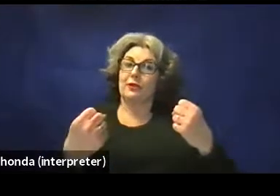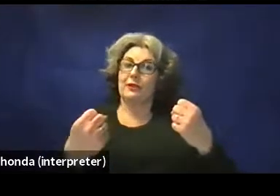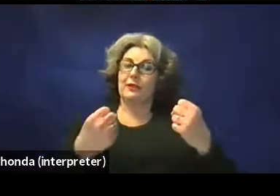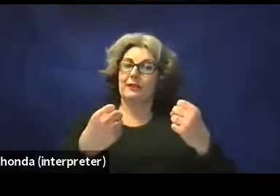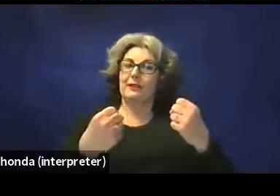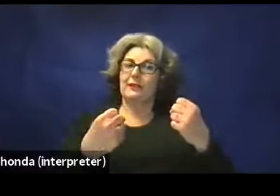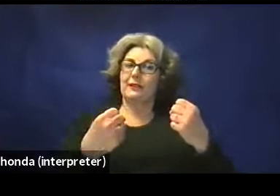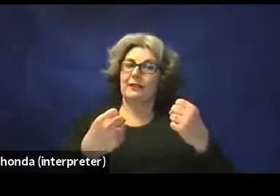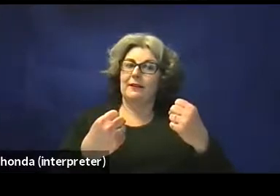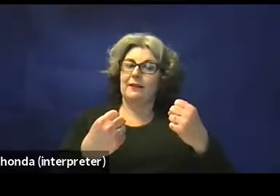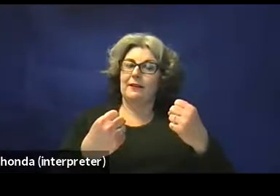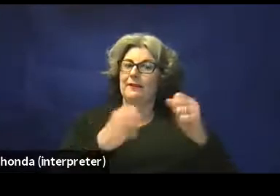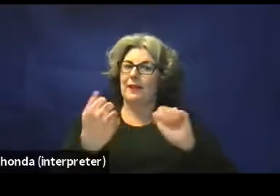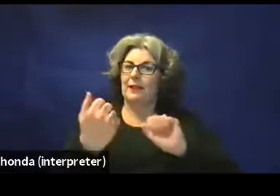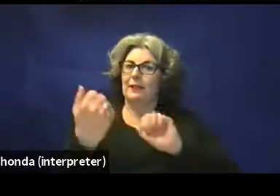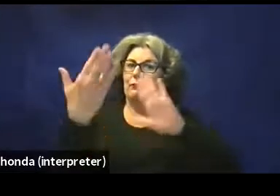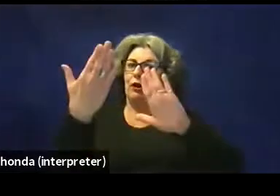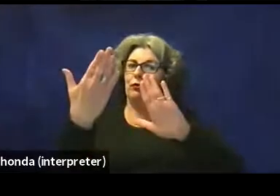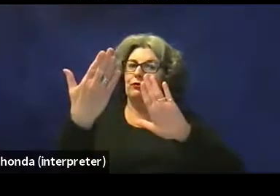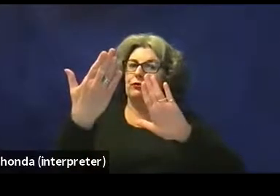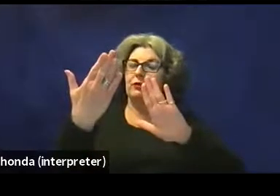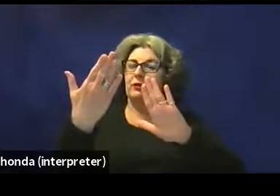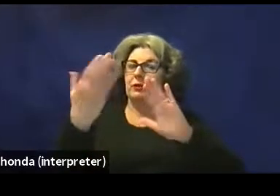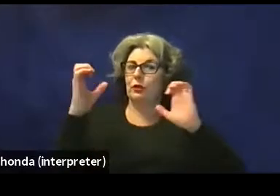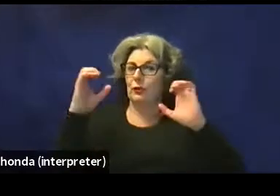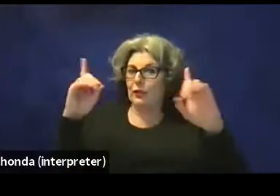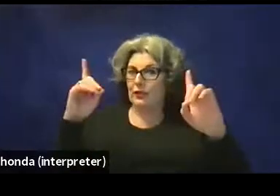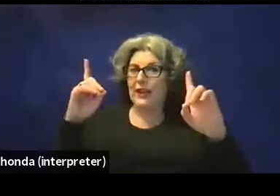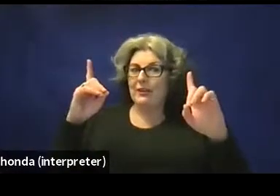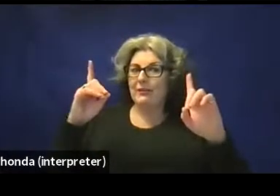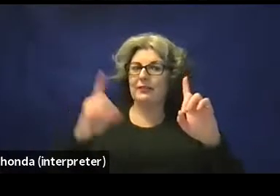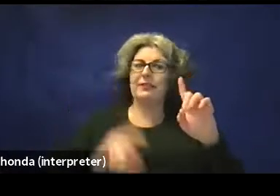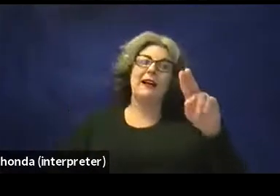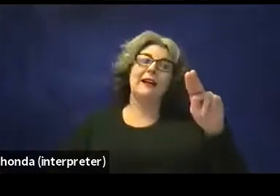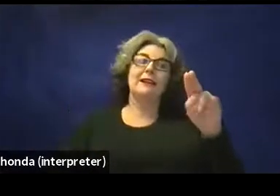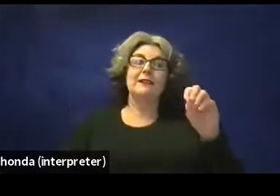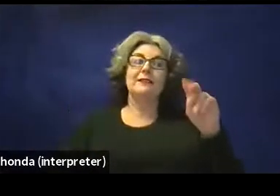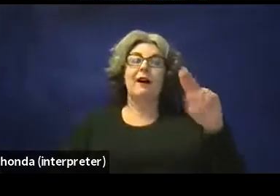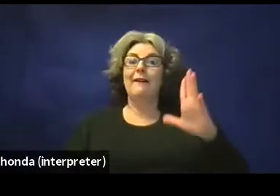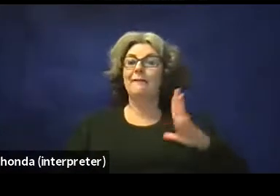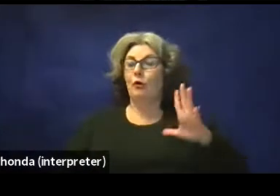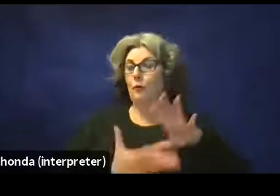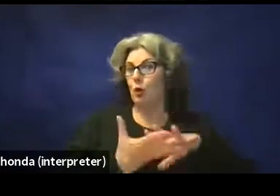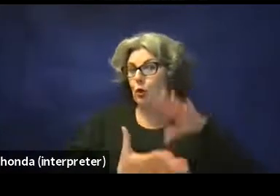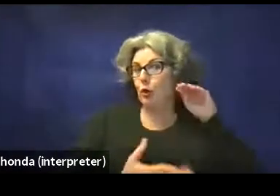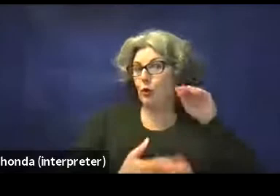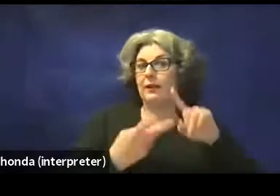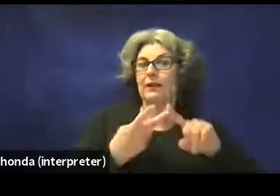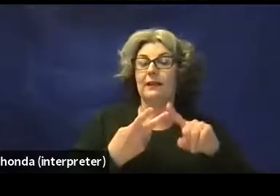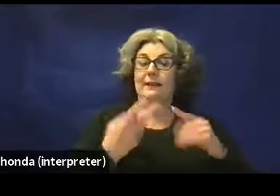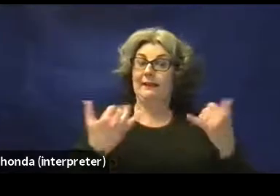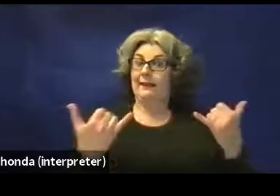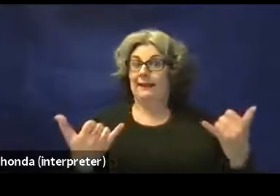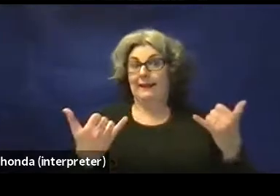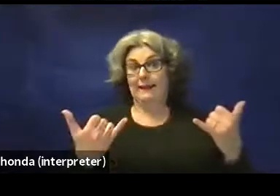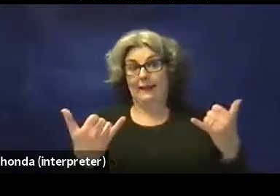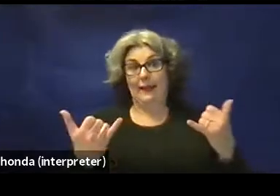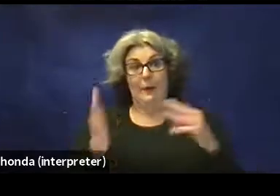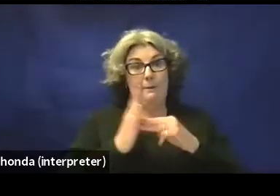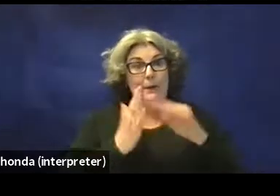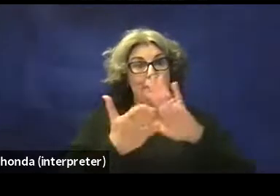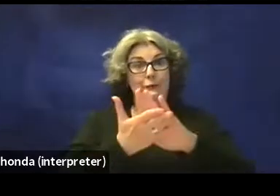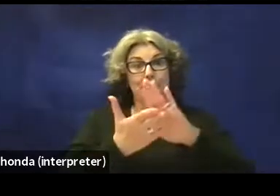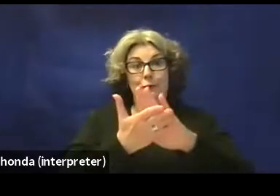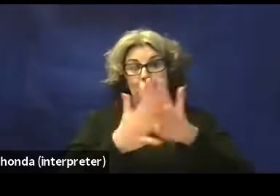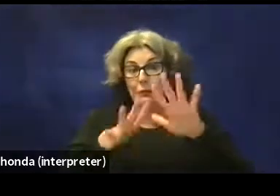of broader approach to education, particularly for girls? And maybe particularly now that millions of schools around